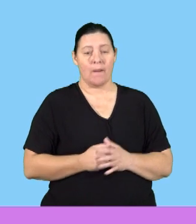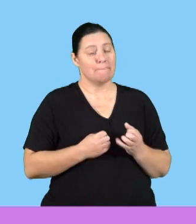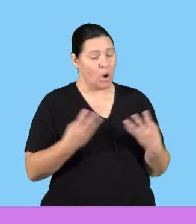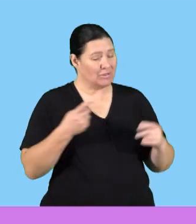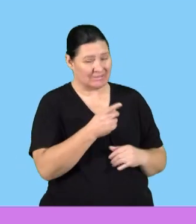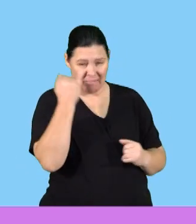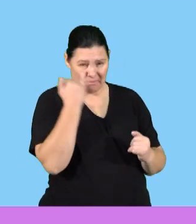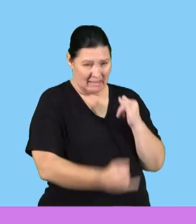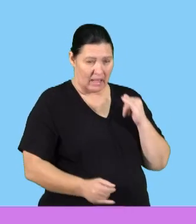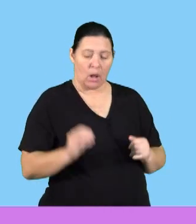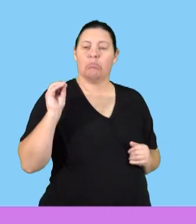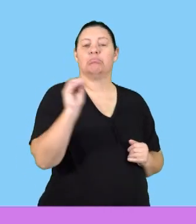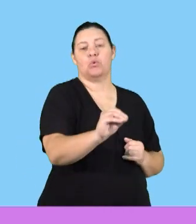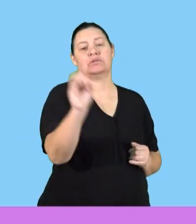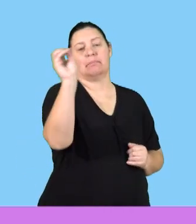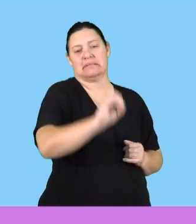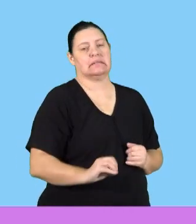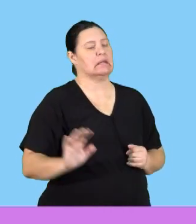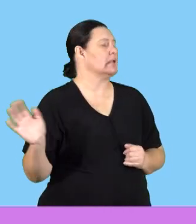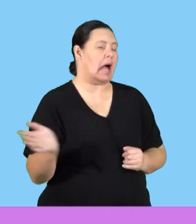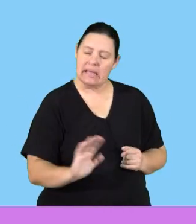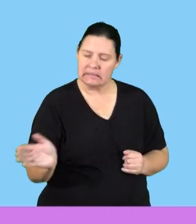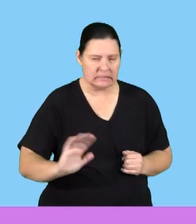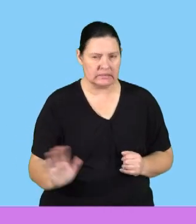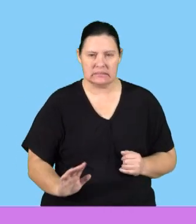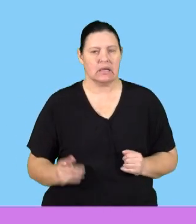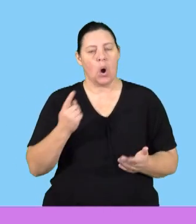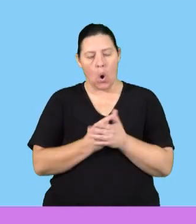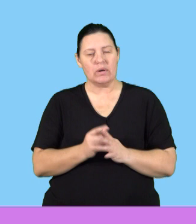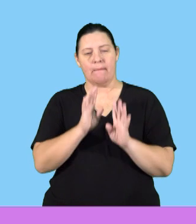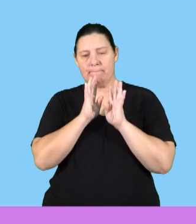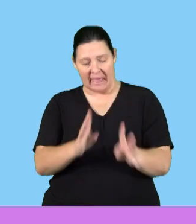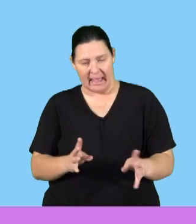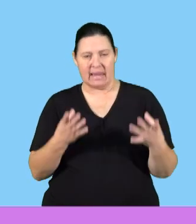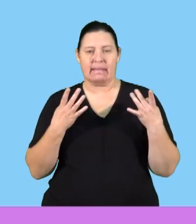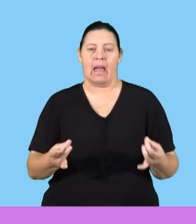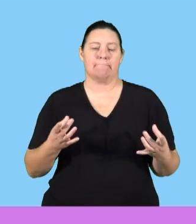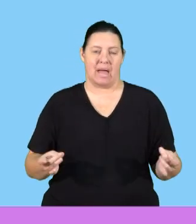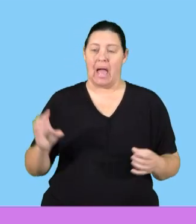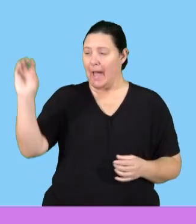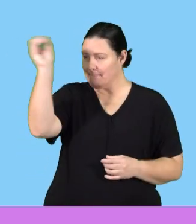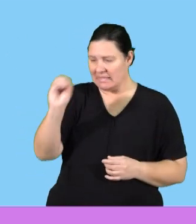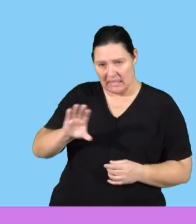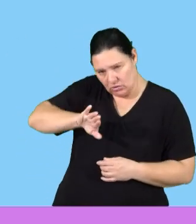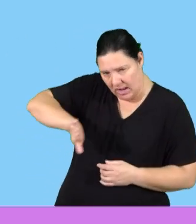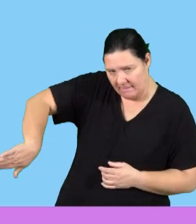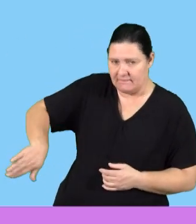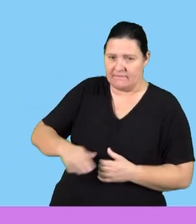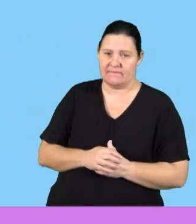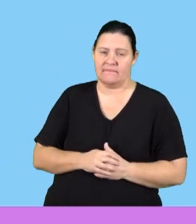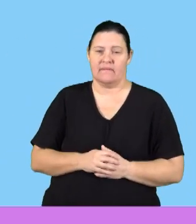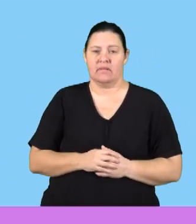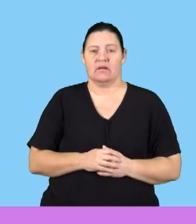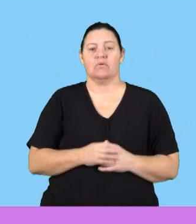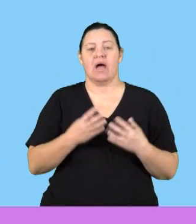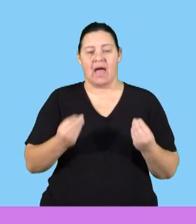common error that you are commonly doing is to put the percentage sign here as well. So remember not to write that percentage